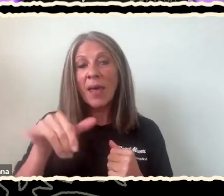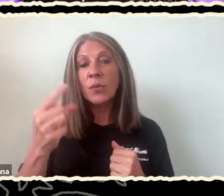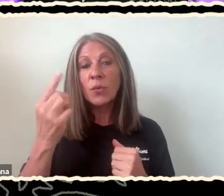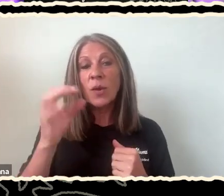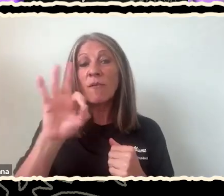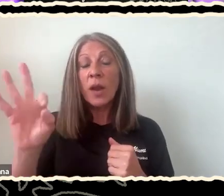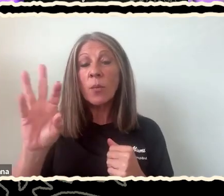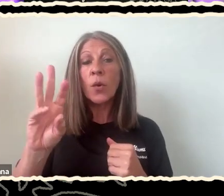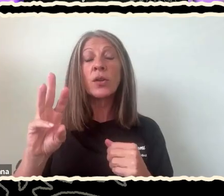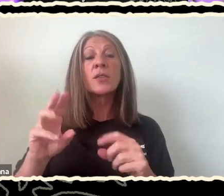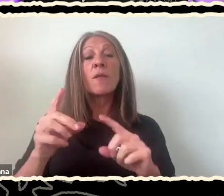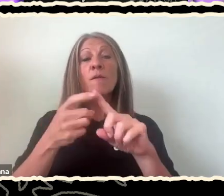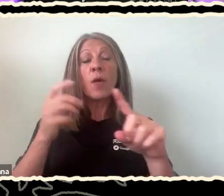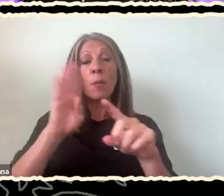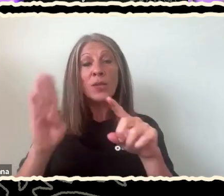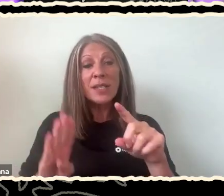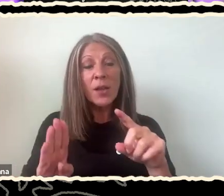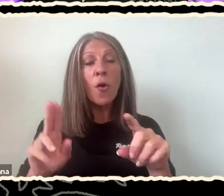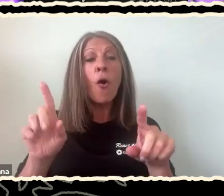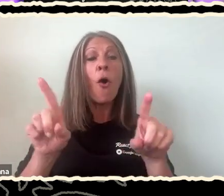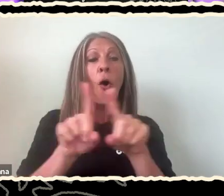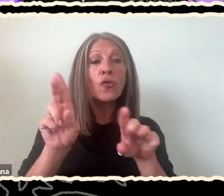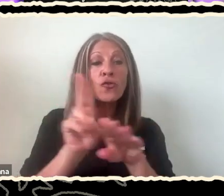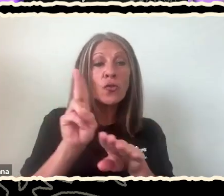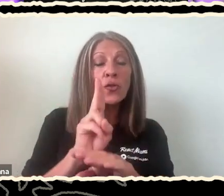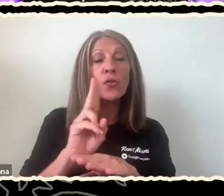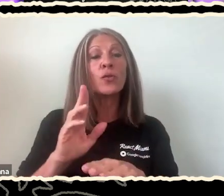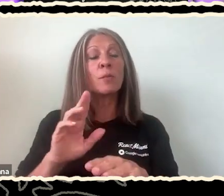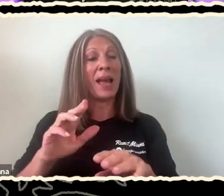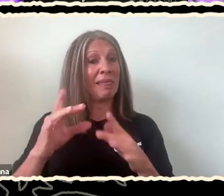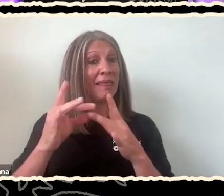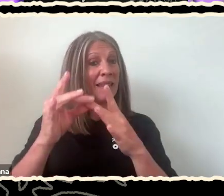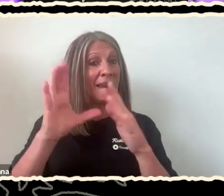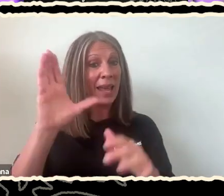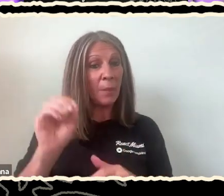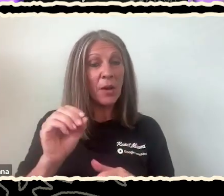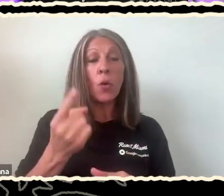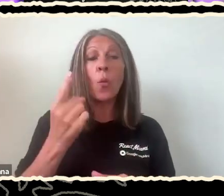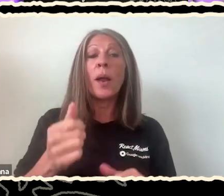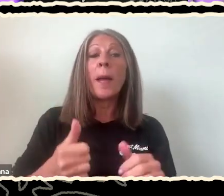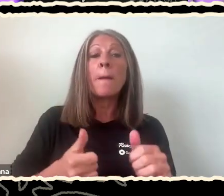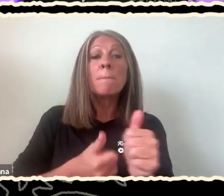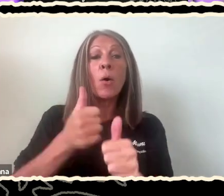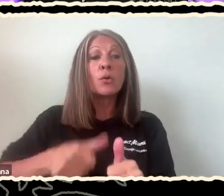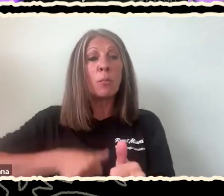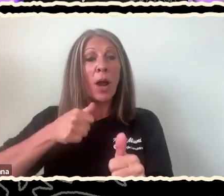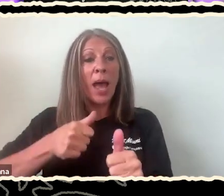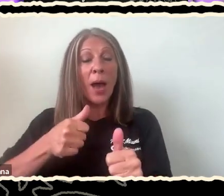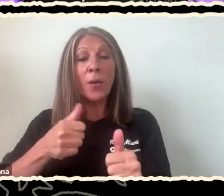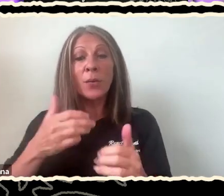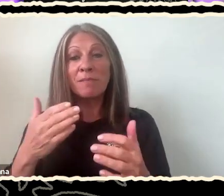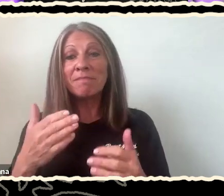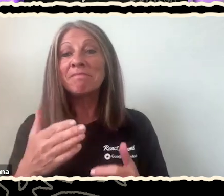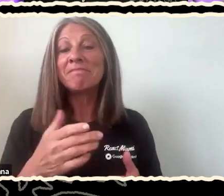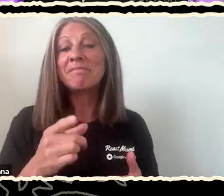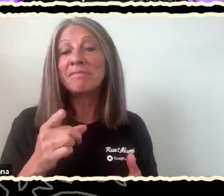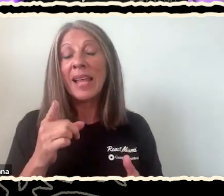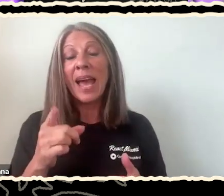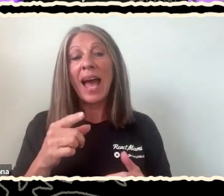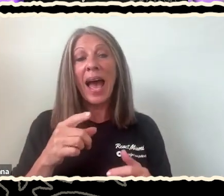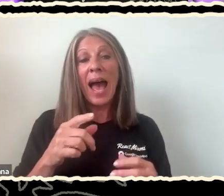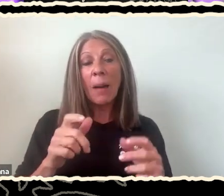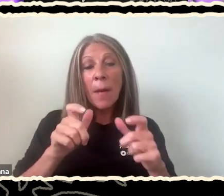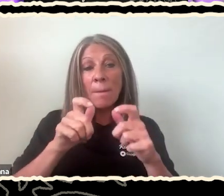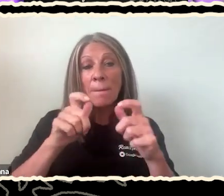from Brazil, and it's also used in production by leading companies. The one I'm most proud of has to be Red Bull, but that's just because I'm a